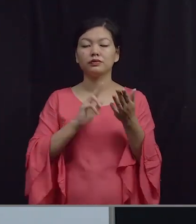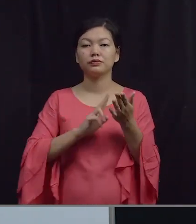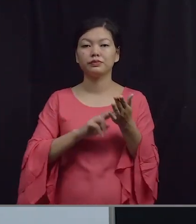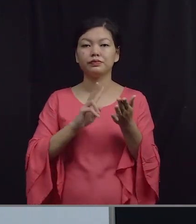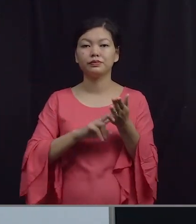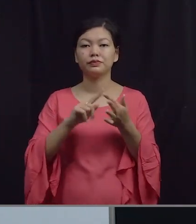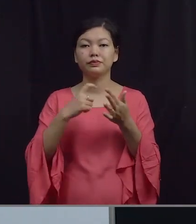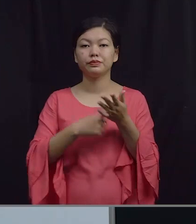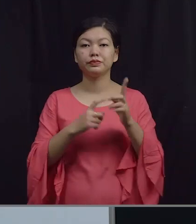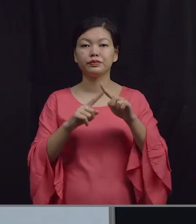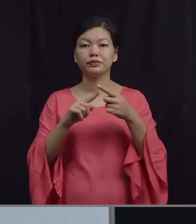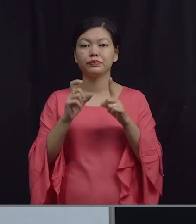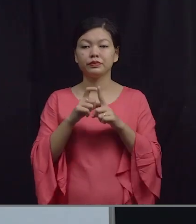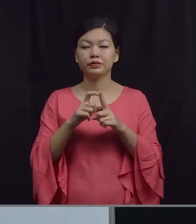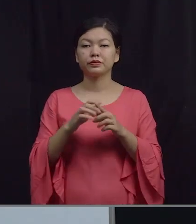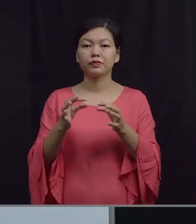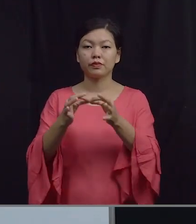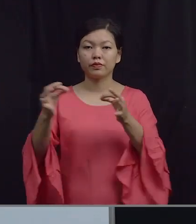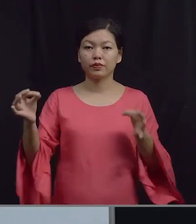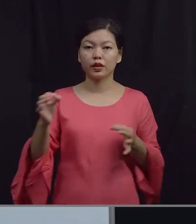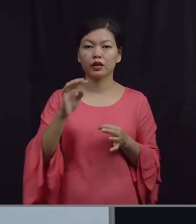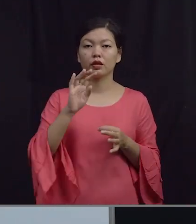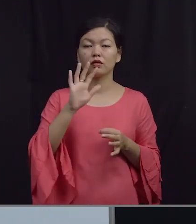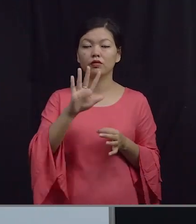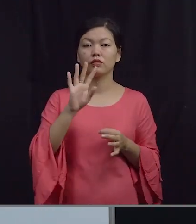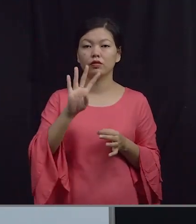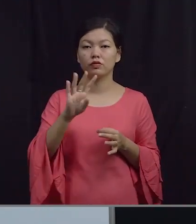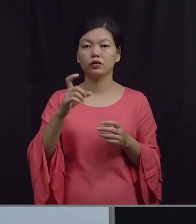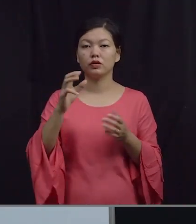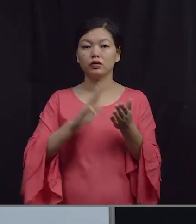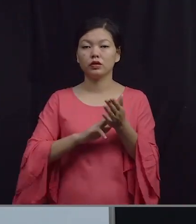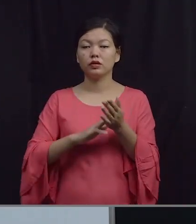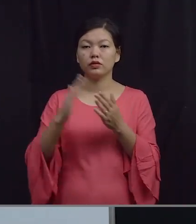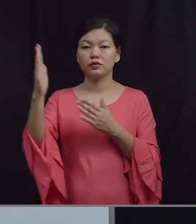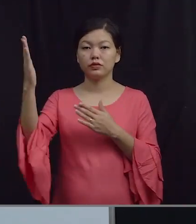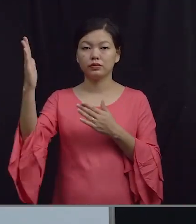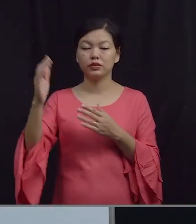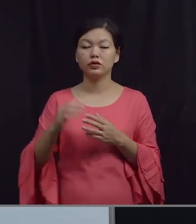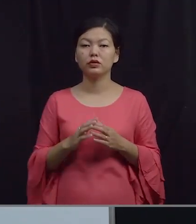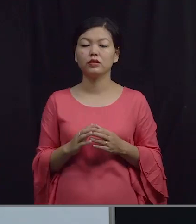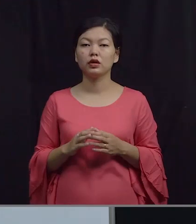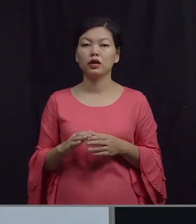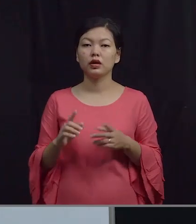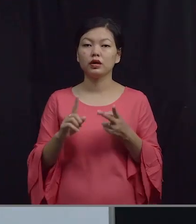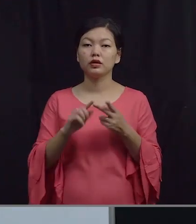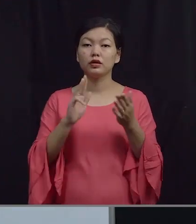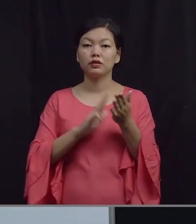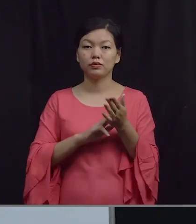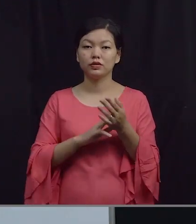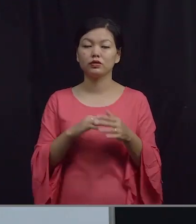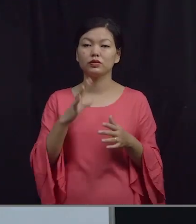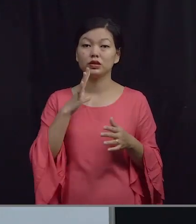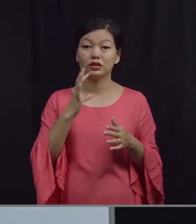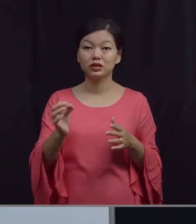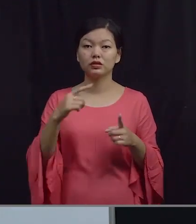a distance 54 centimeter from the mirror, and the image form will be what kind of image? That is going to be real as well